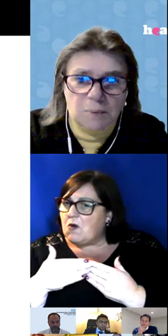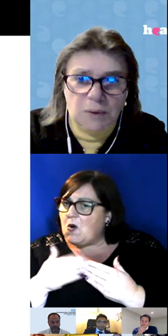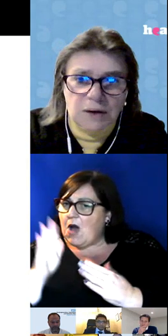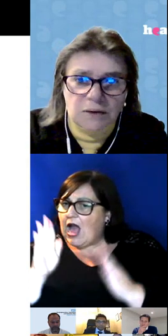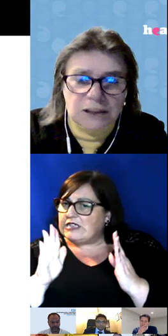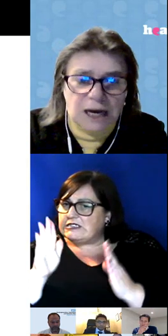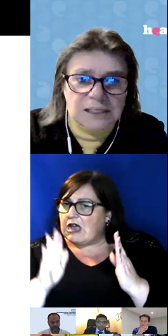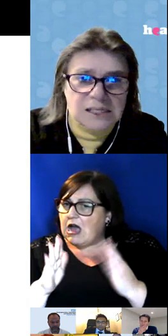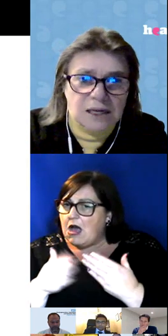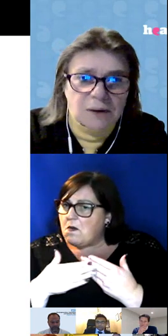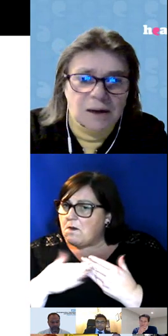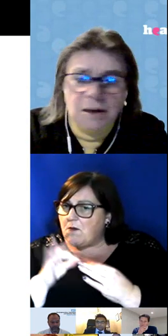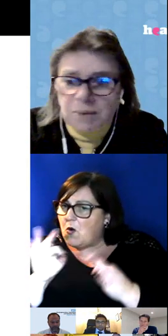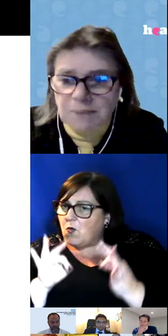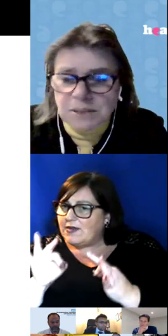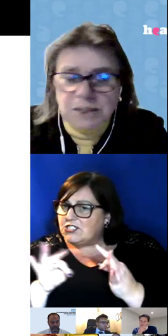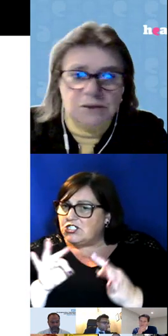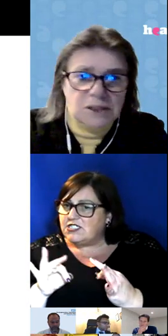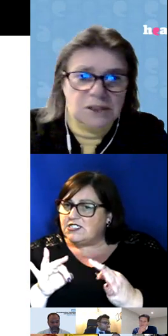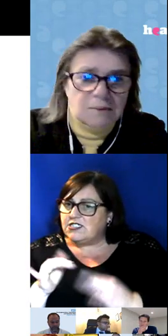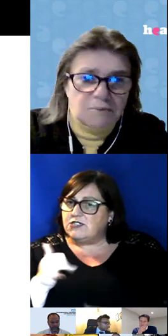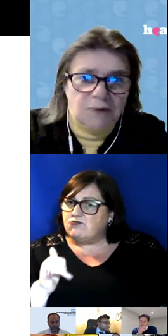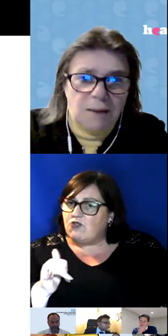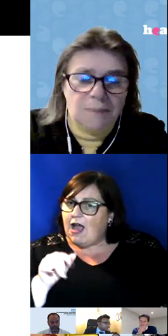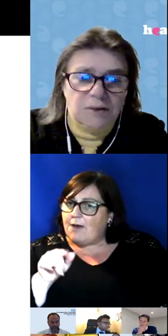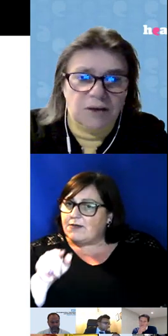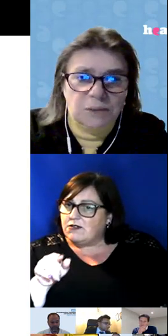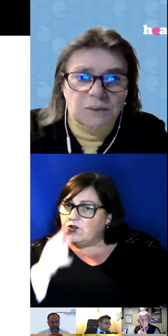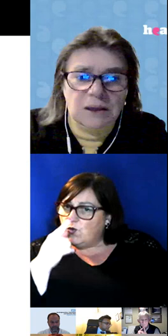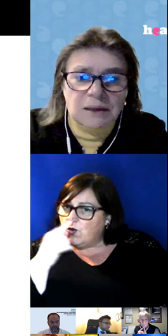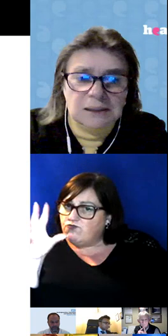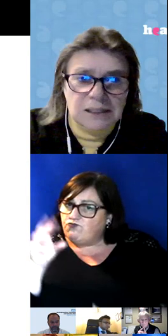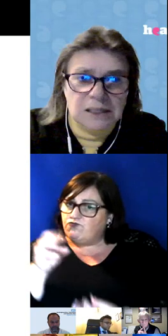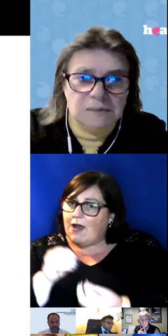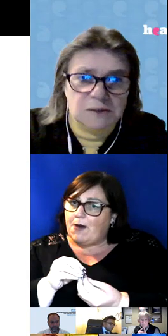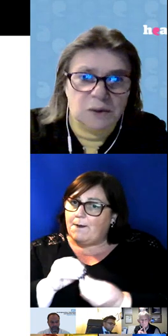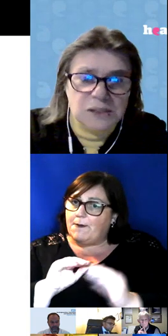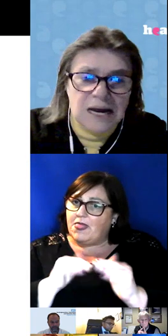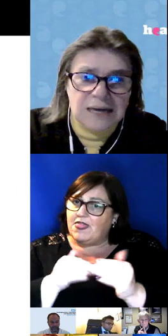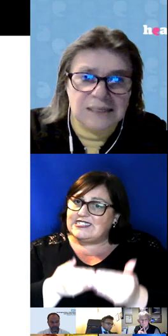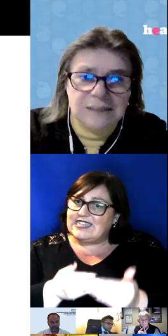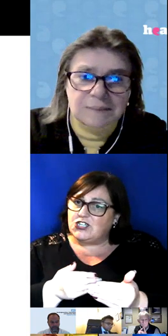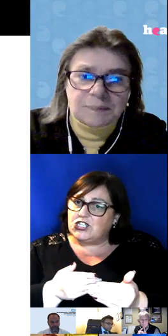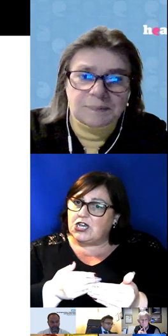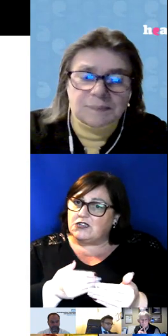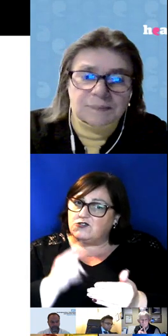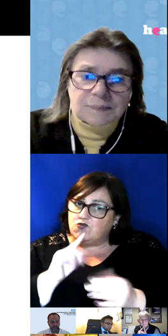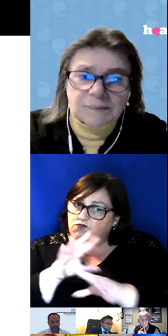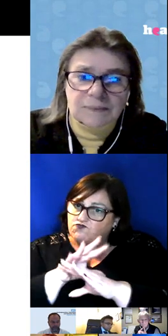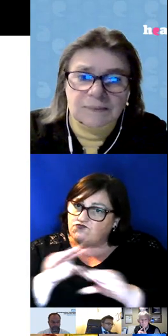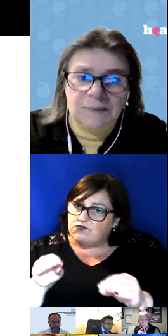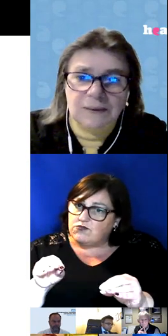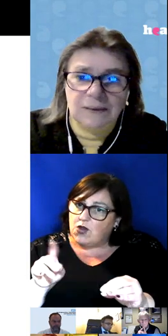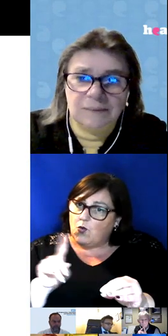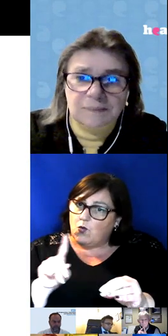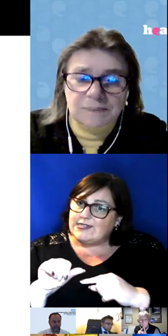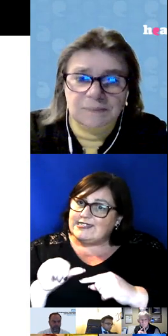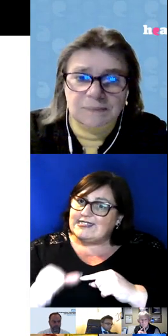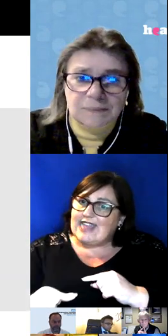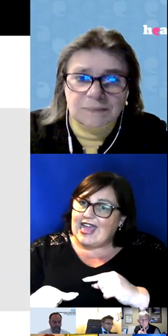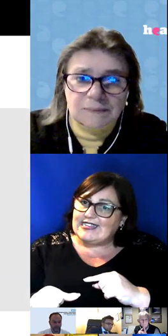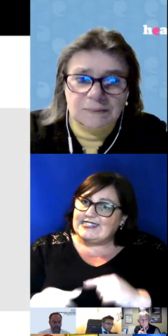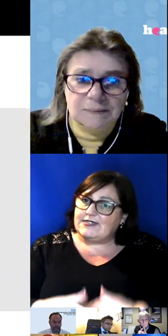that we'll put in the chat. So perhaps you could wrap up the session with us in terms of what's next.